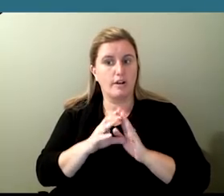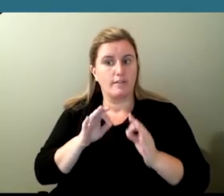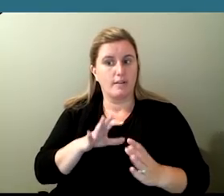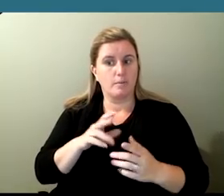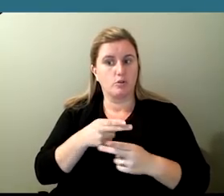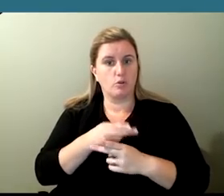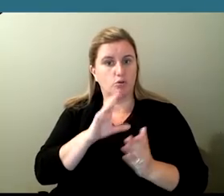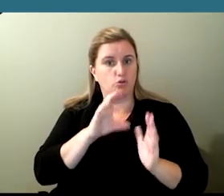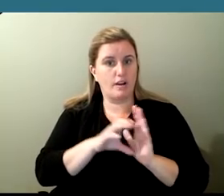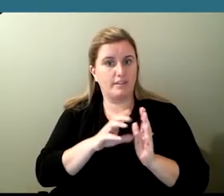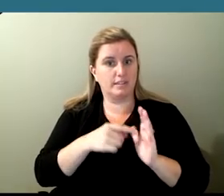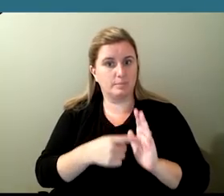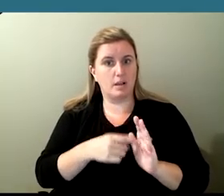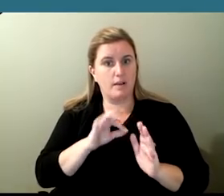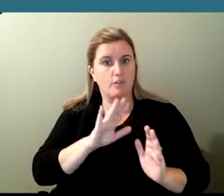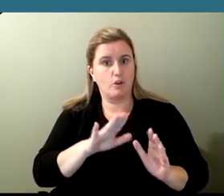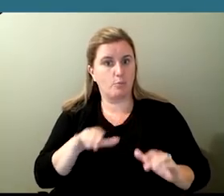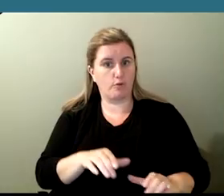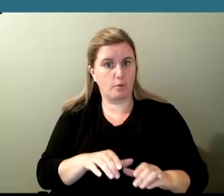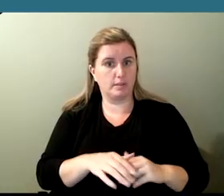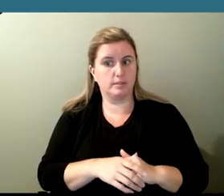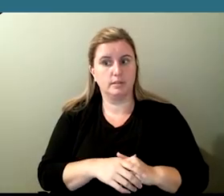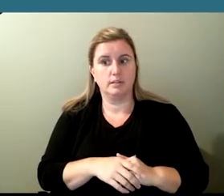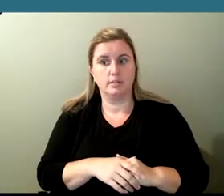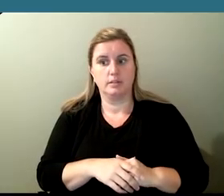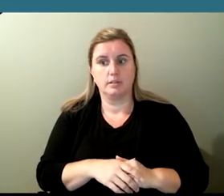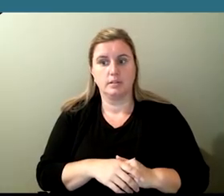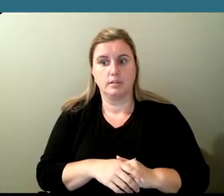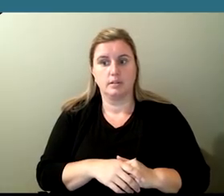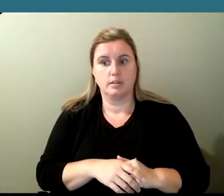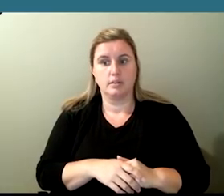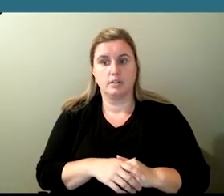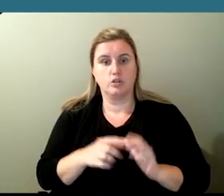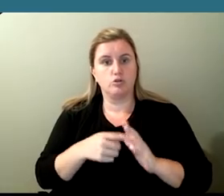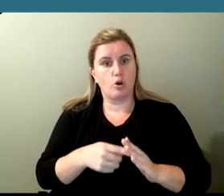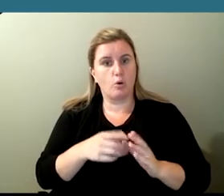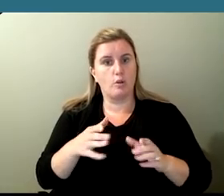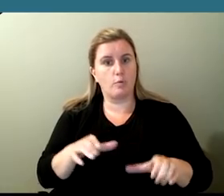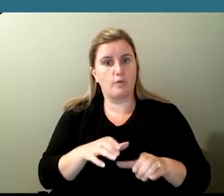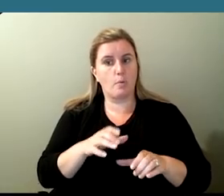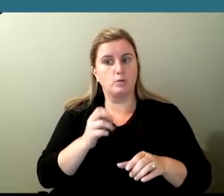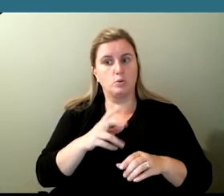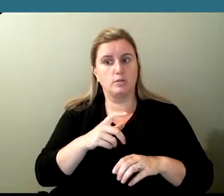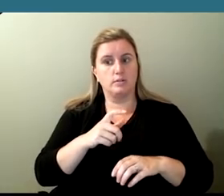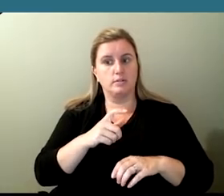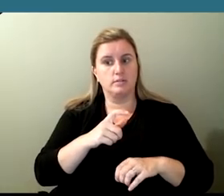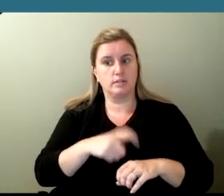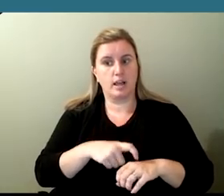with a graphic display of their performance, showing whether their performance over time is actually